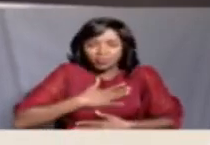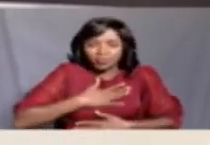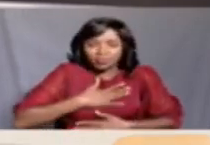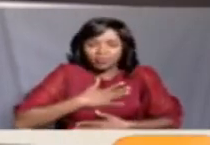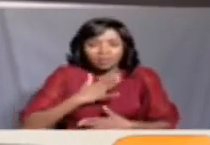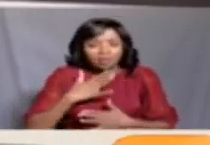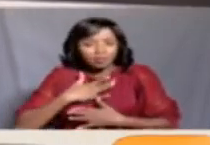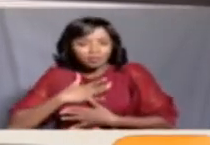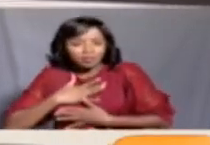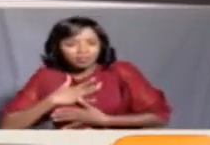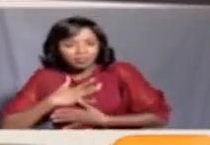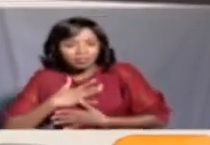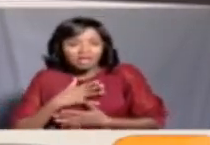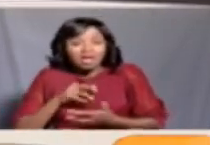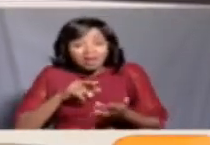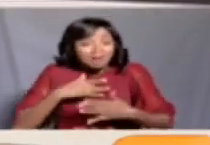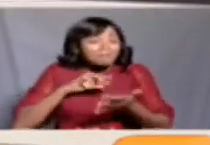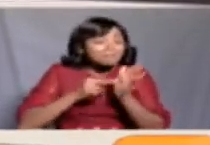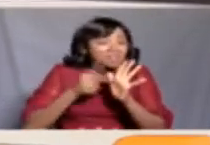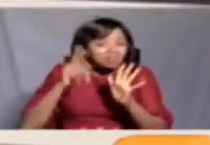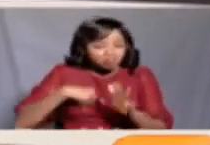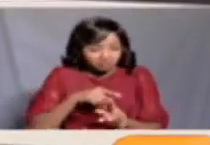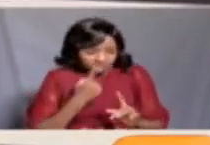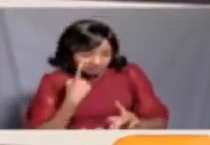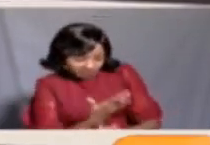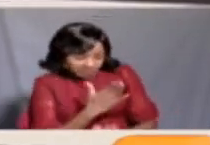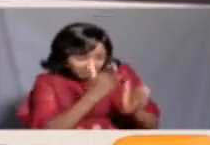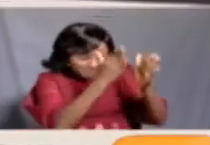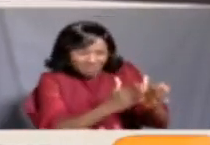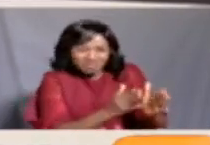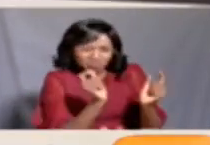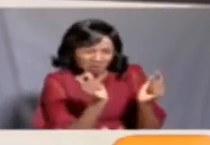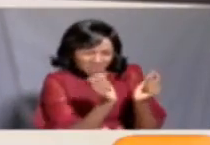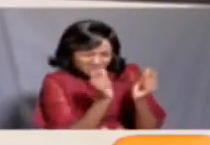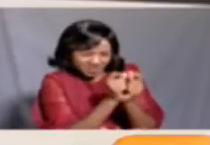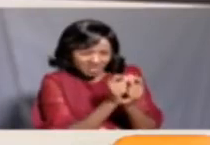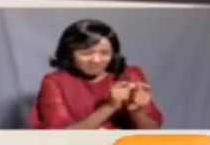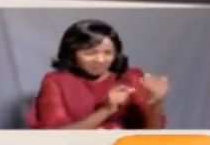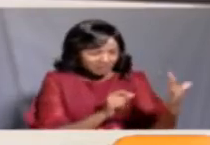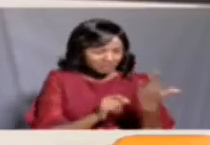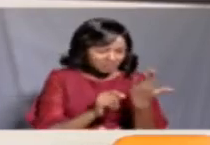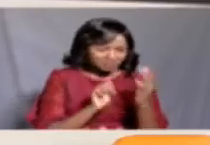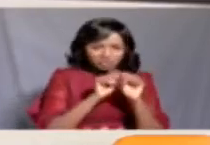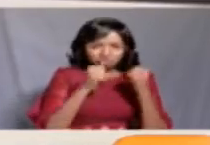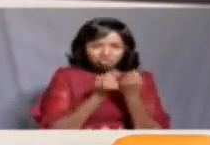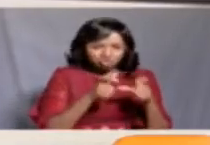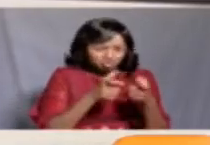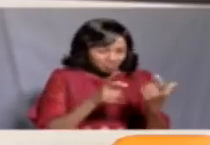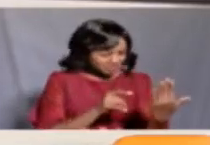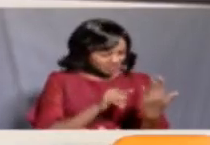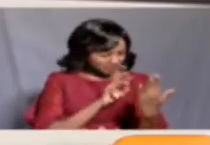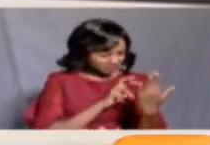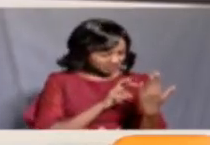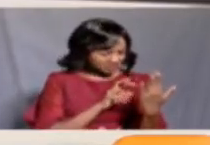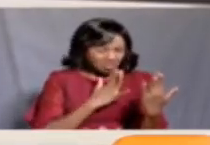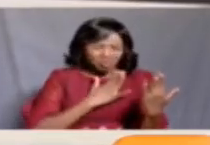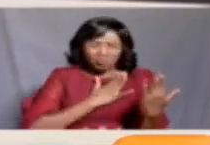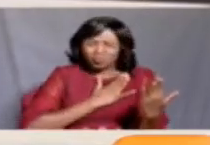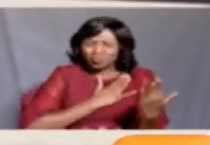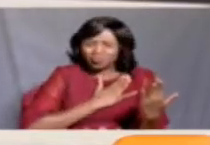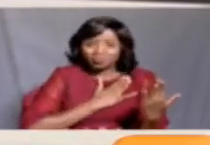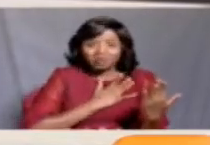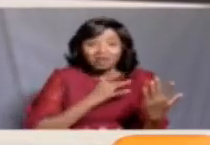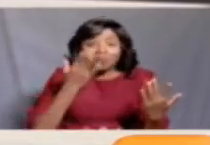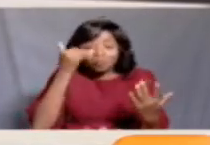case means feeling the pain of the other person. I'm looking at social media, I'm looking at the kind of songs being produced right now after people have gone